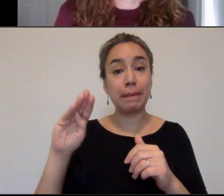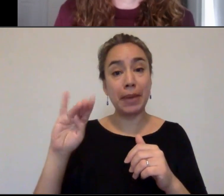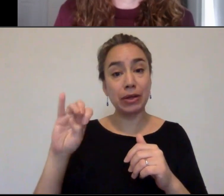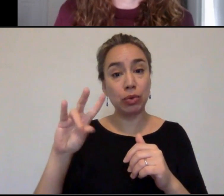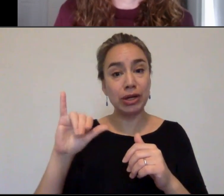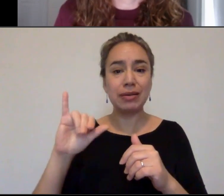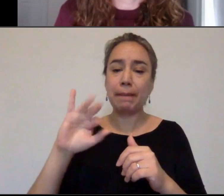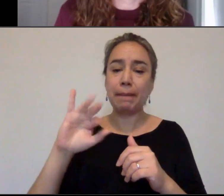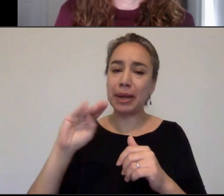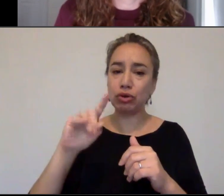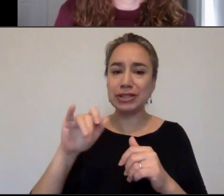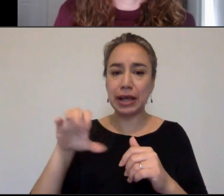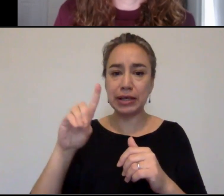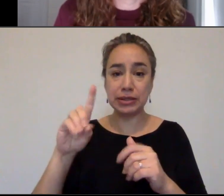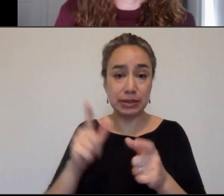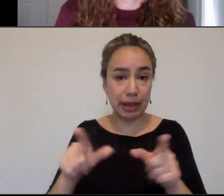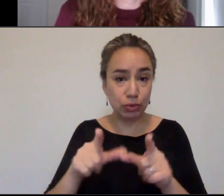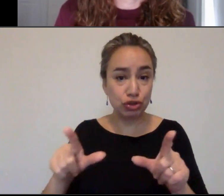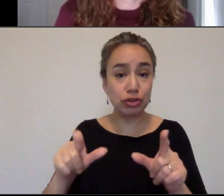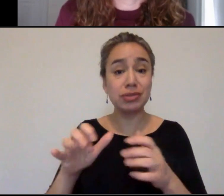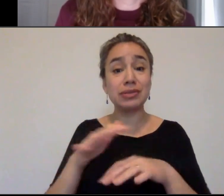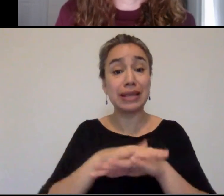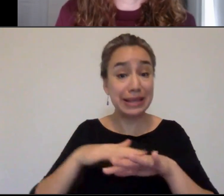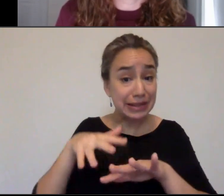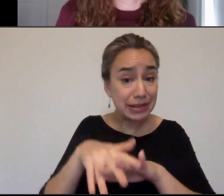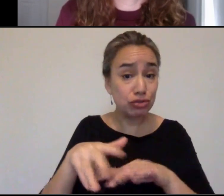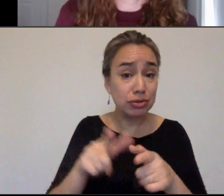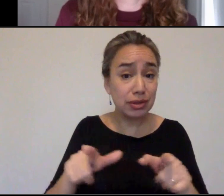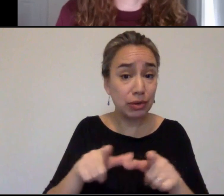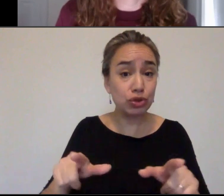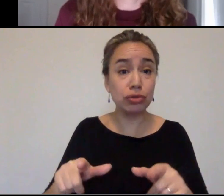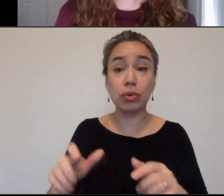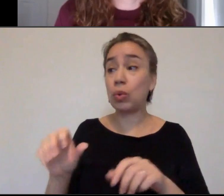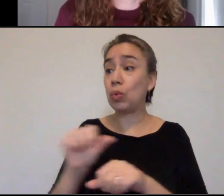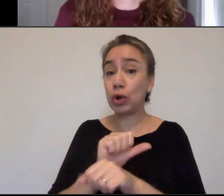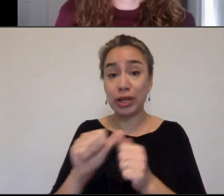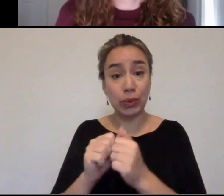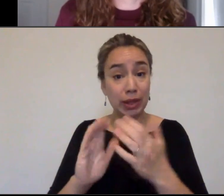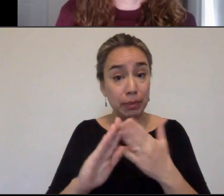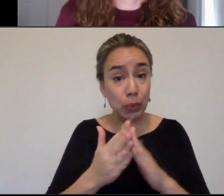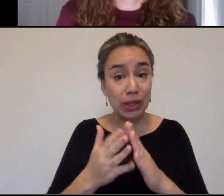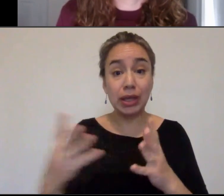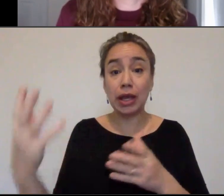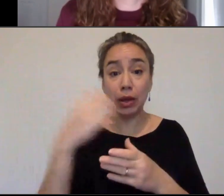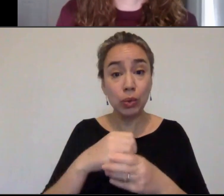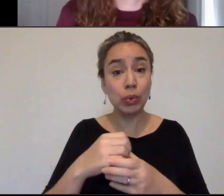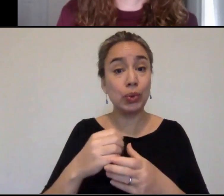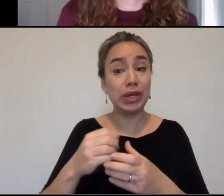of working with the community and having voices from those communities be